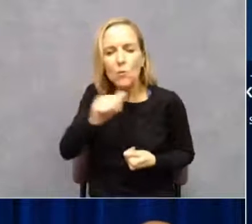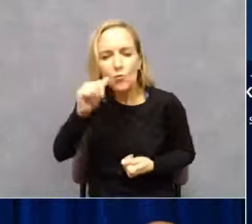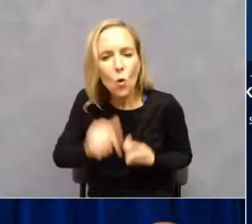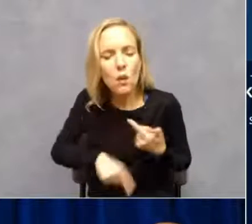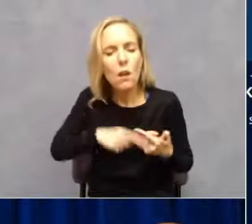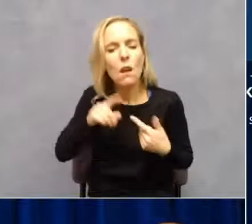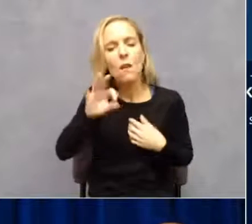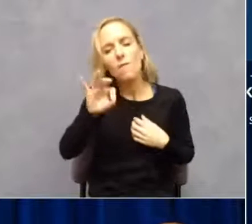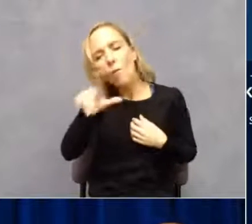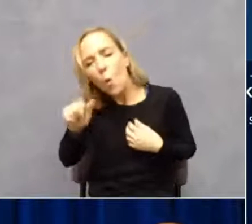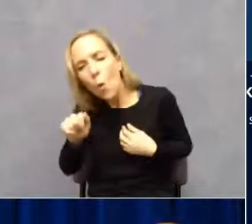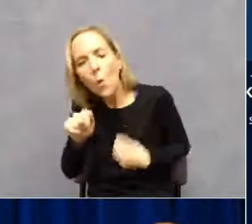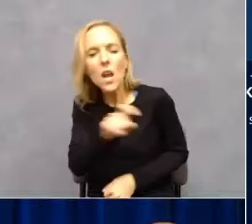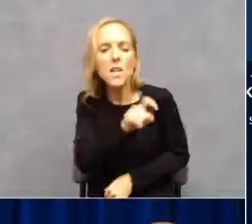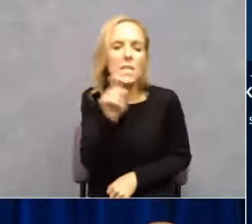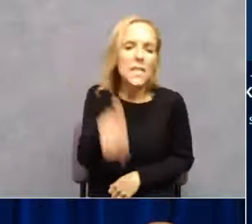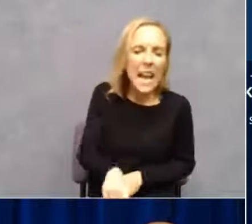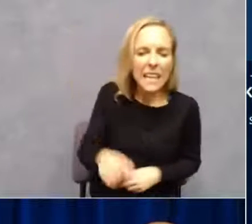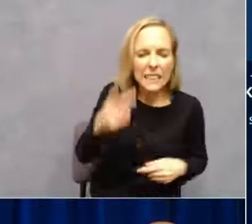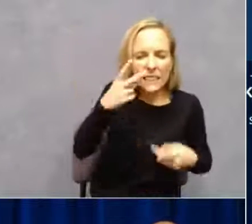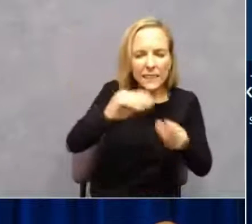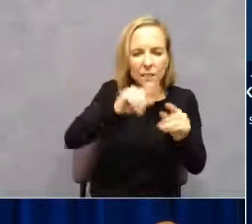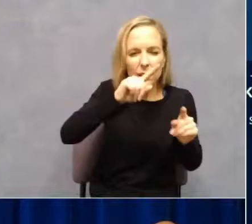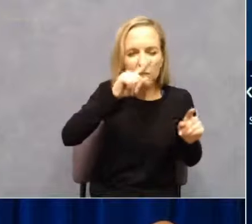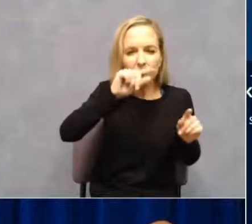Now, Texas is probably about